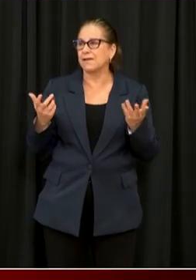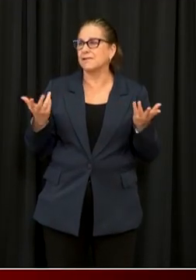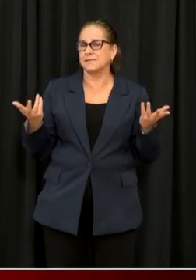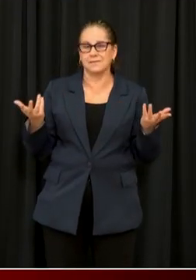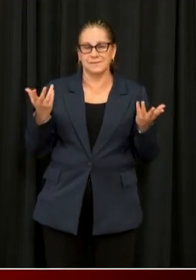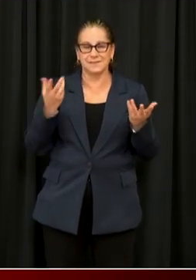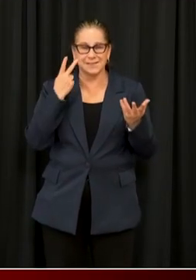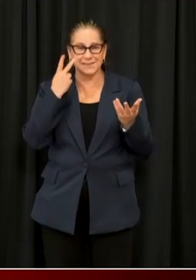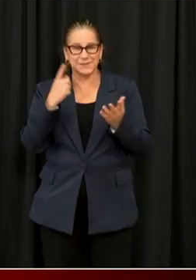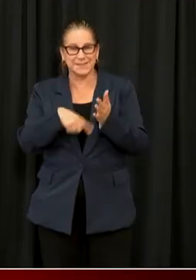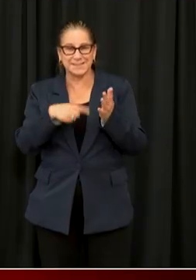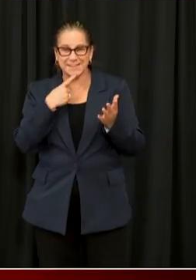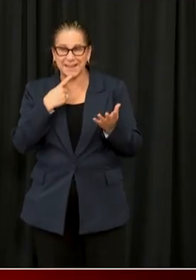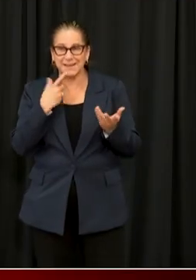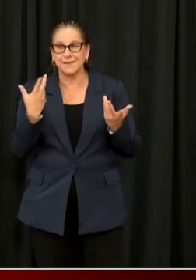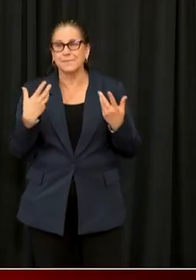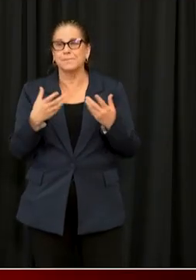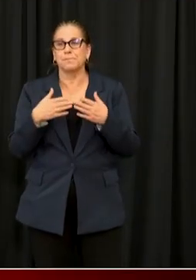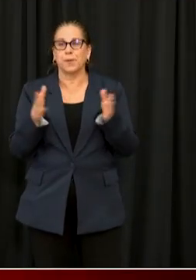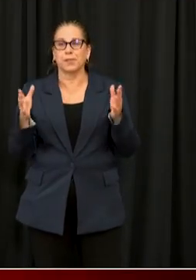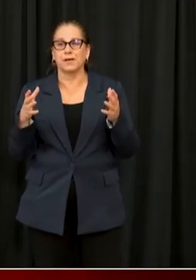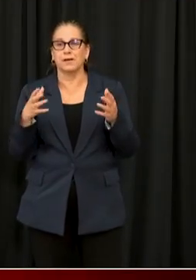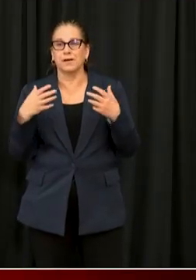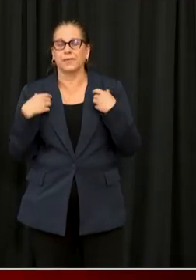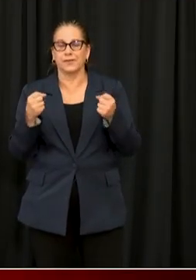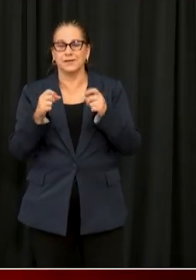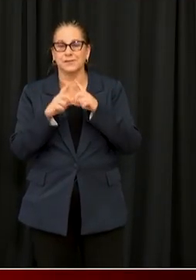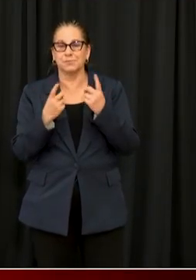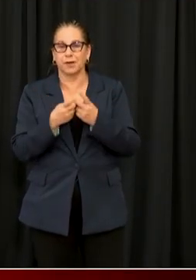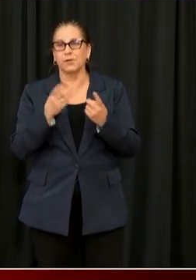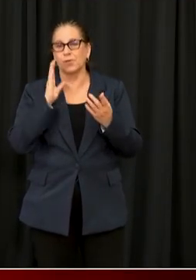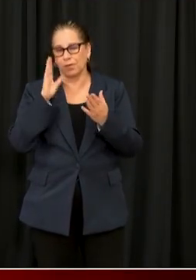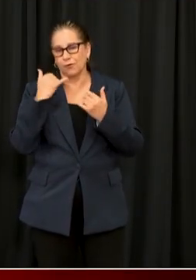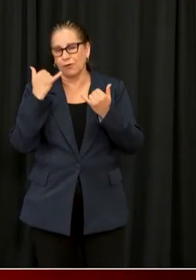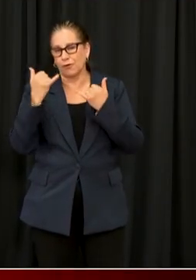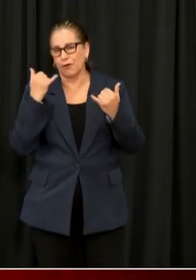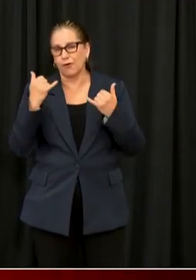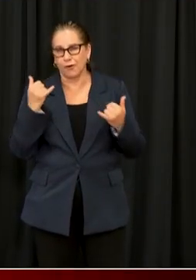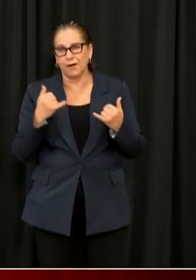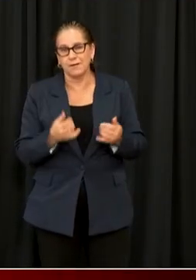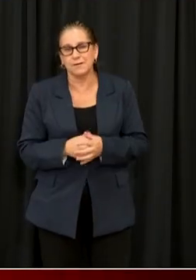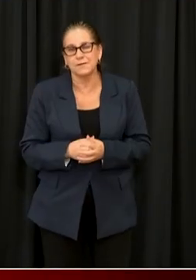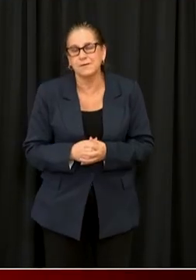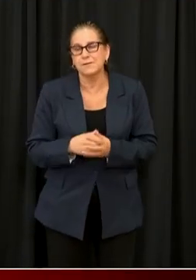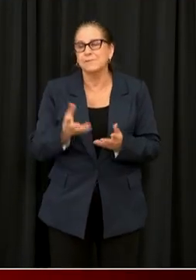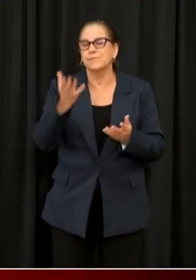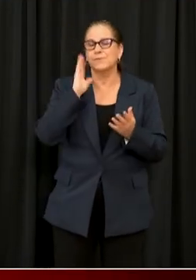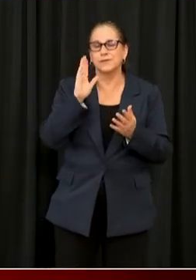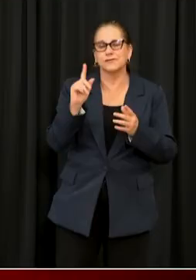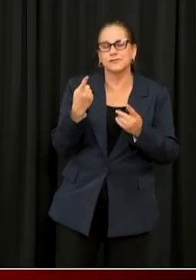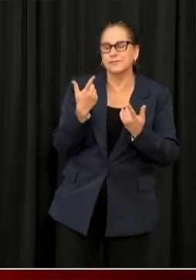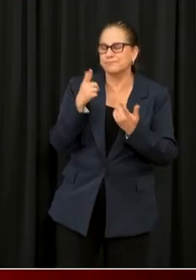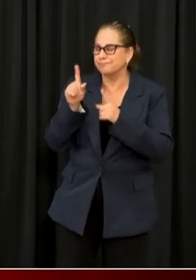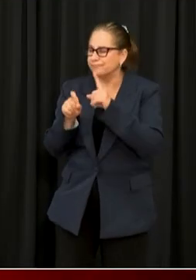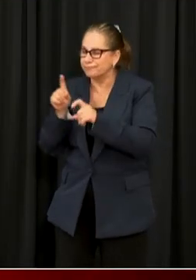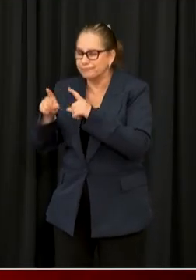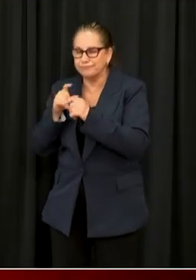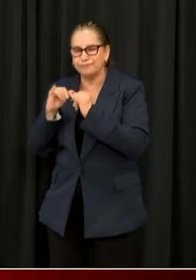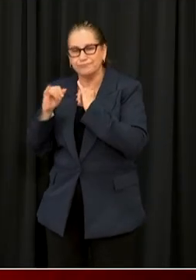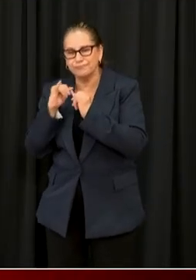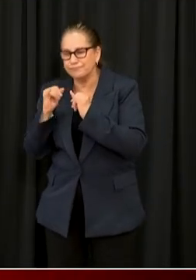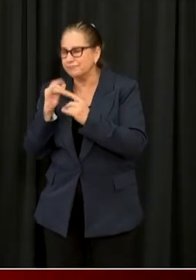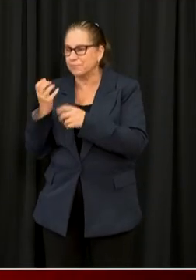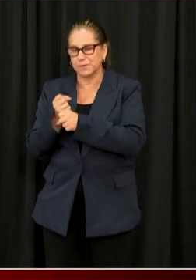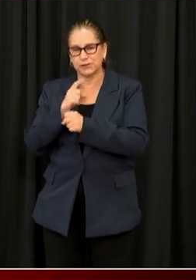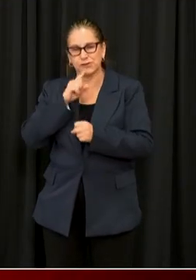and you have seen how they will treat your information and how important it is for our community's health, for